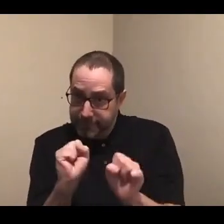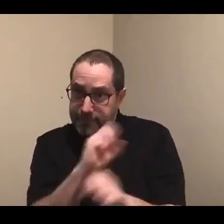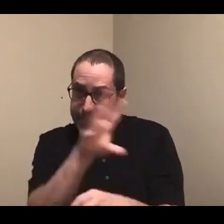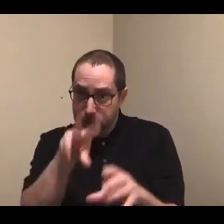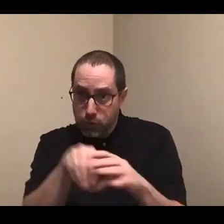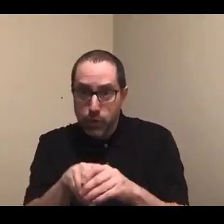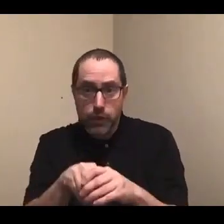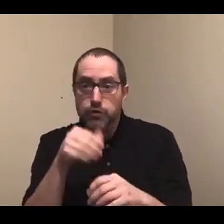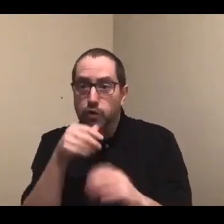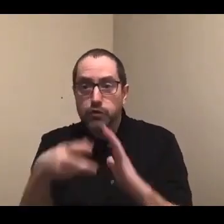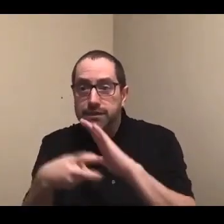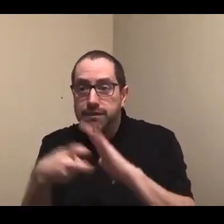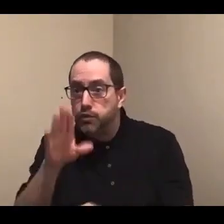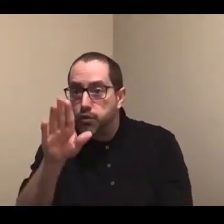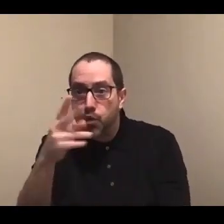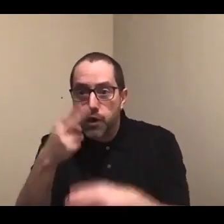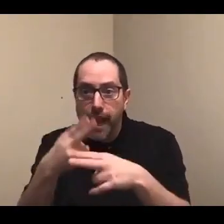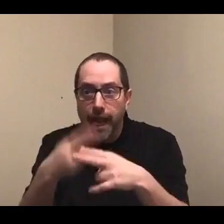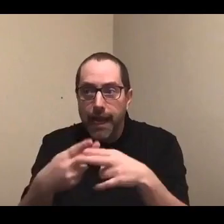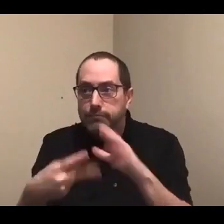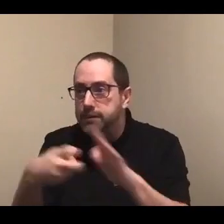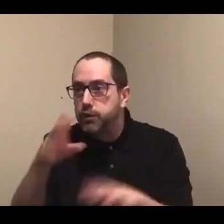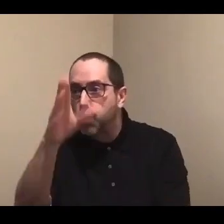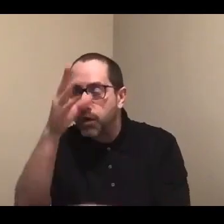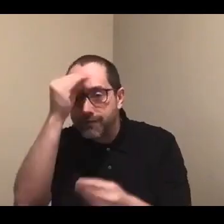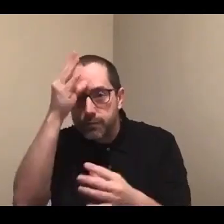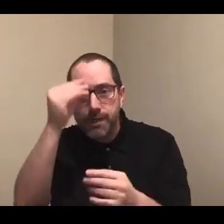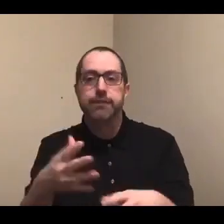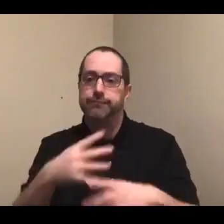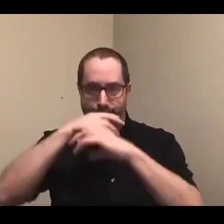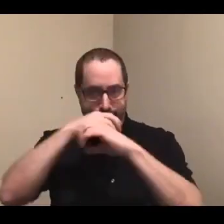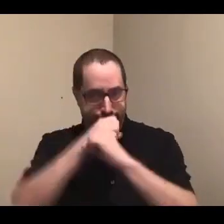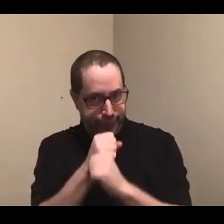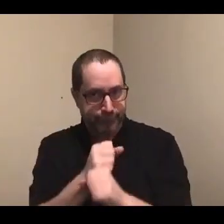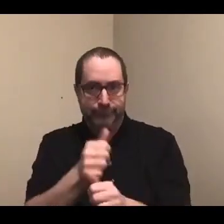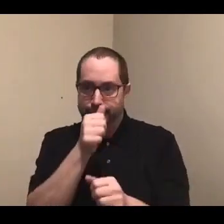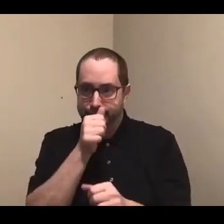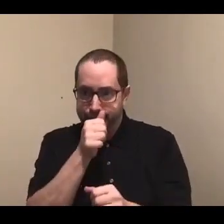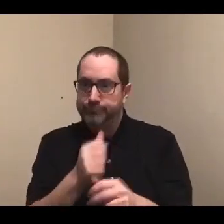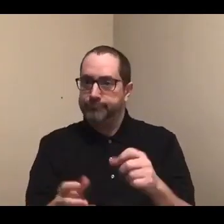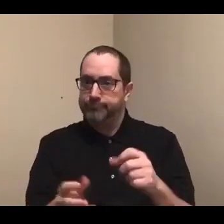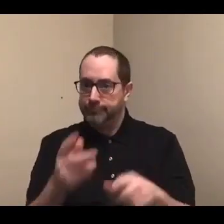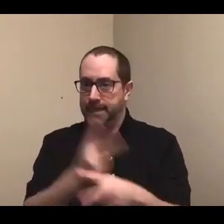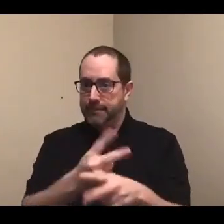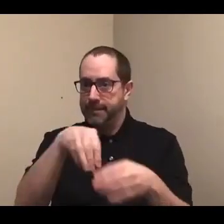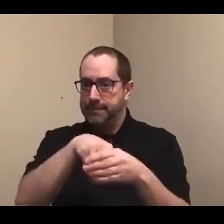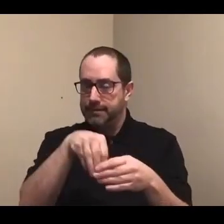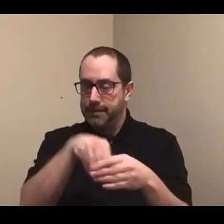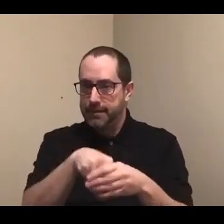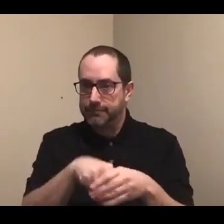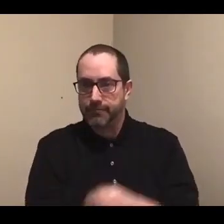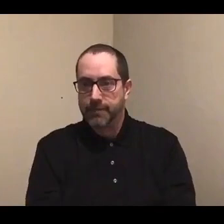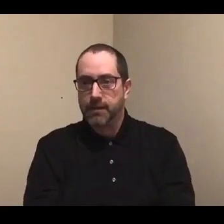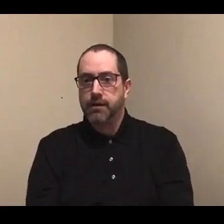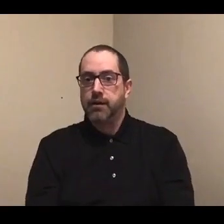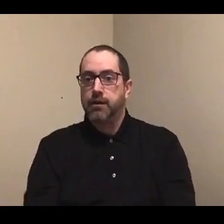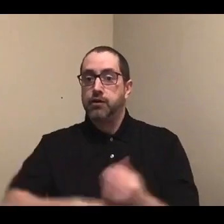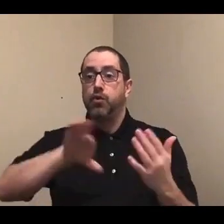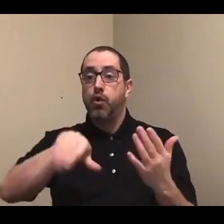citizens' information. Just one important point to note, all appointments that are available will be shown online.